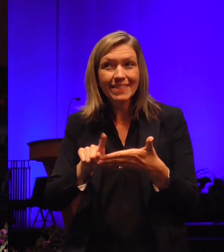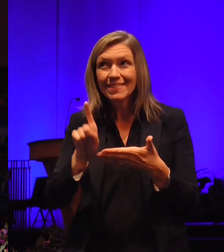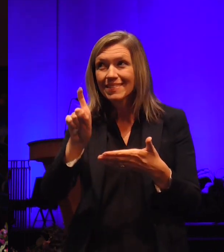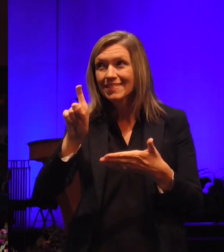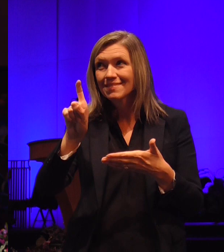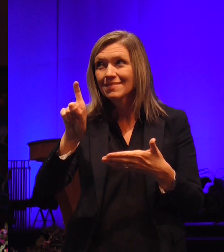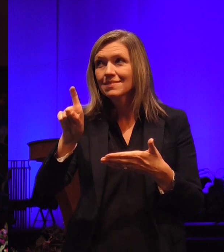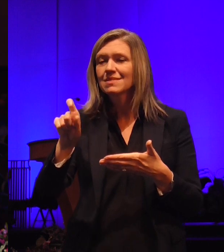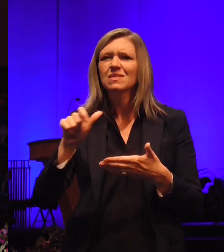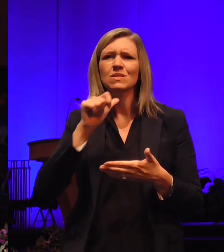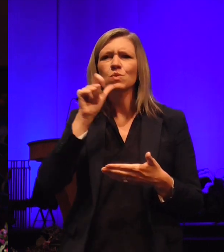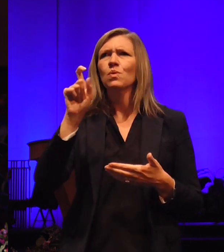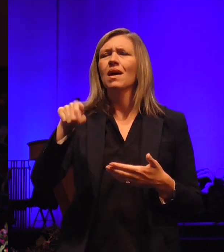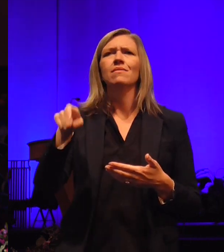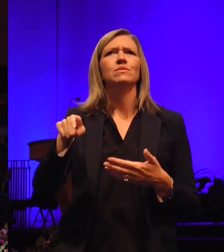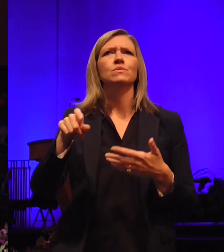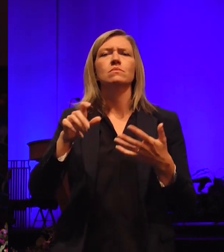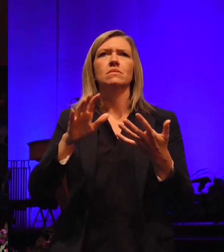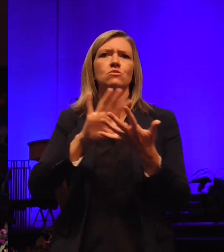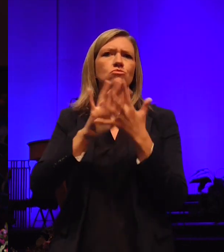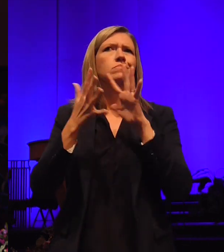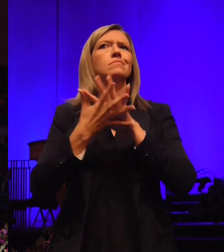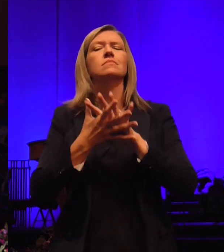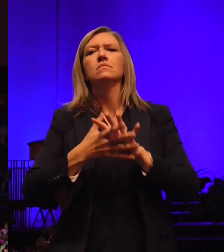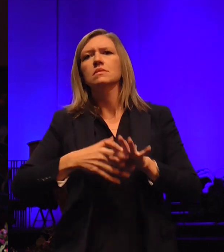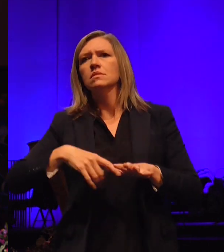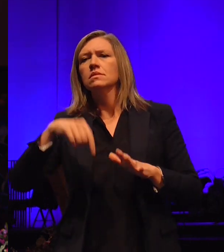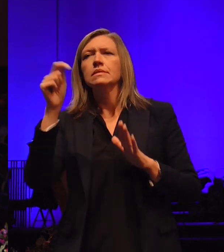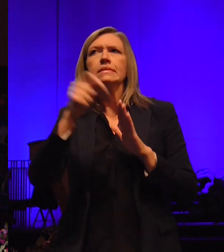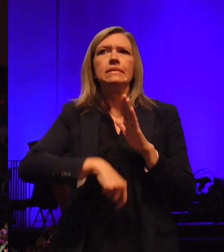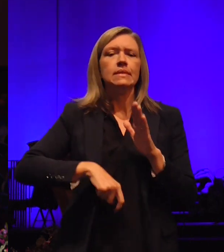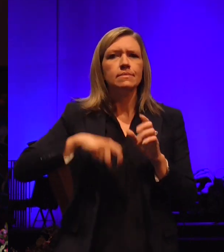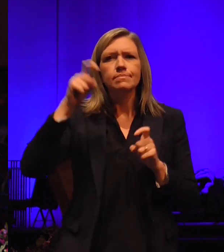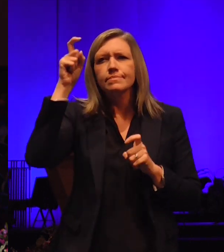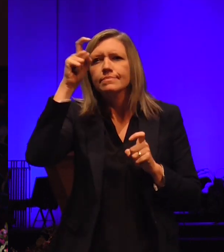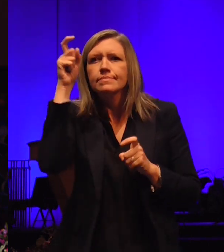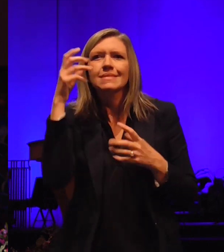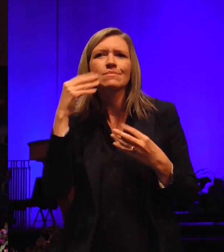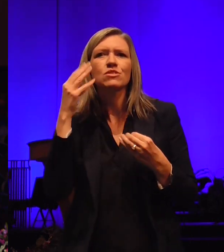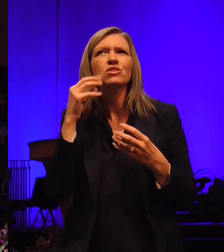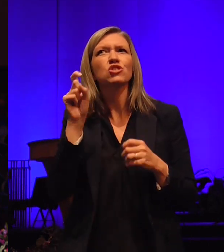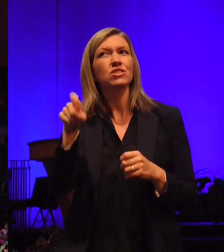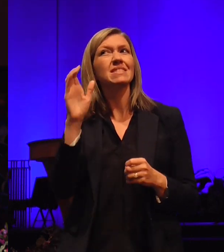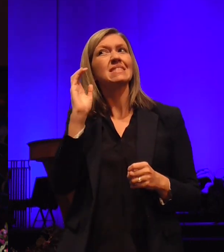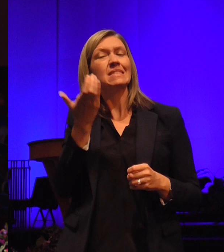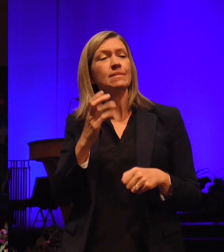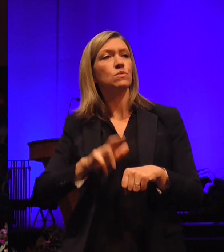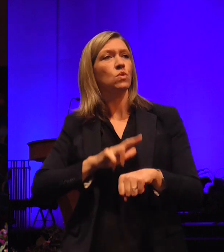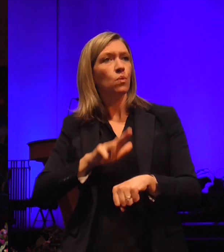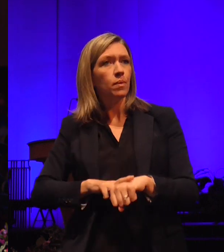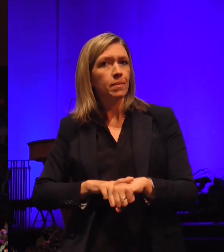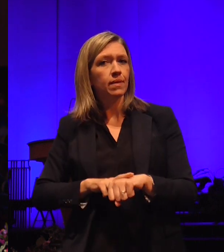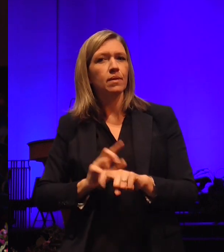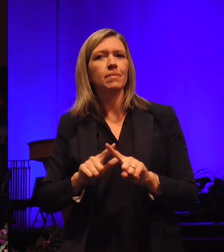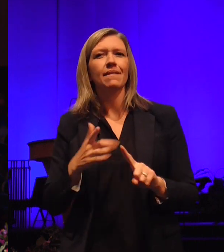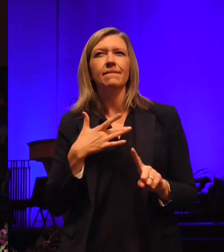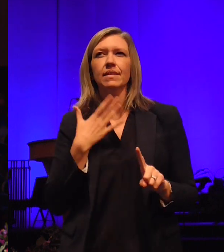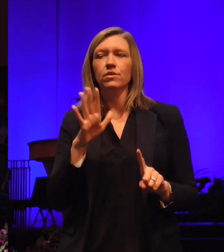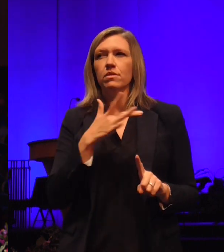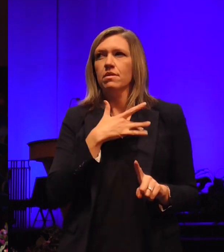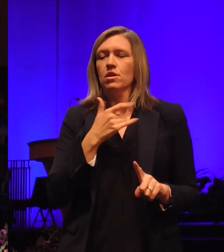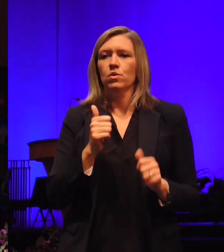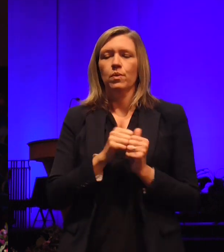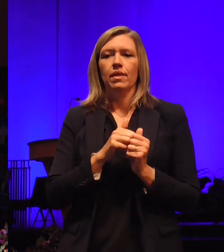don't have to be transcendent, mystical experiences. They should seem normal, yet they should fill your heart with a